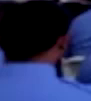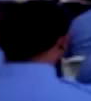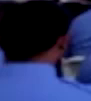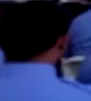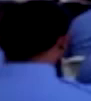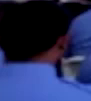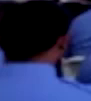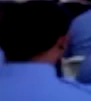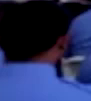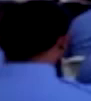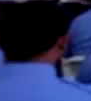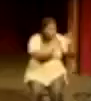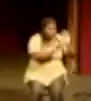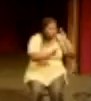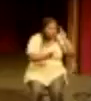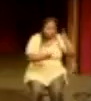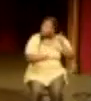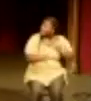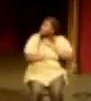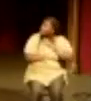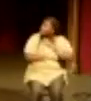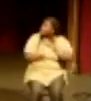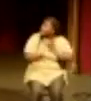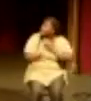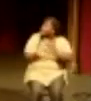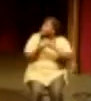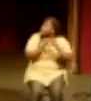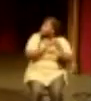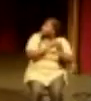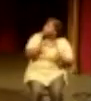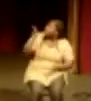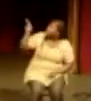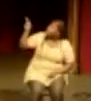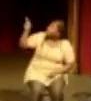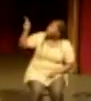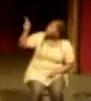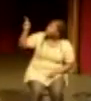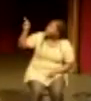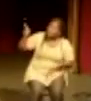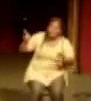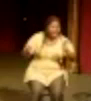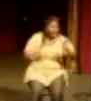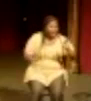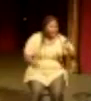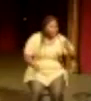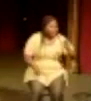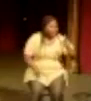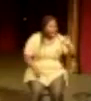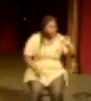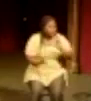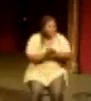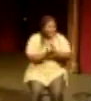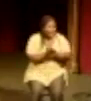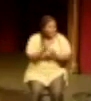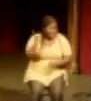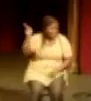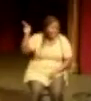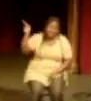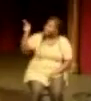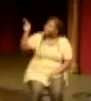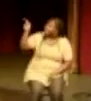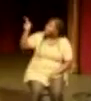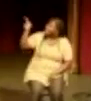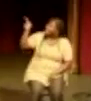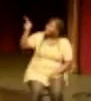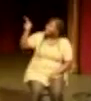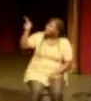folks that put these type of events on. This is the Fire Academy. You see Rick Smith up there in the top right-hand corner. He's always good for a good cry. I